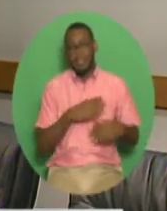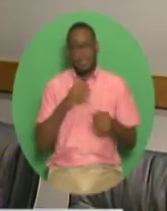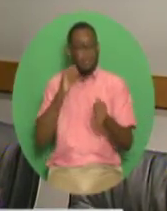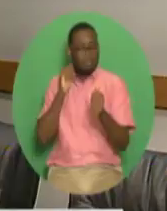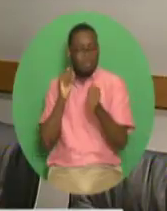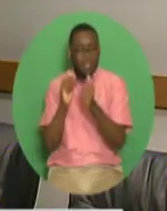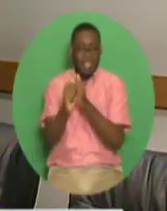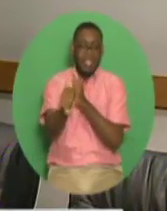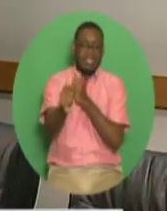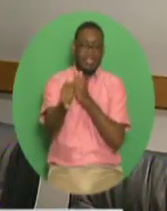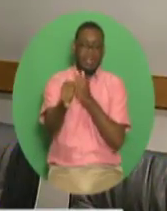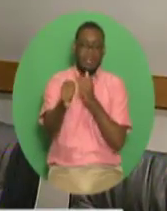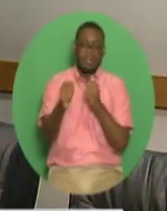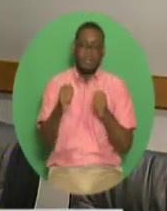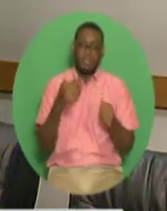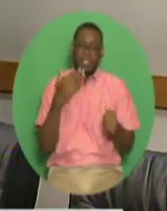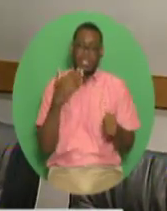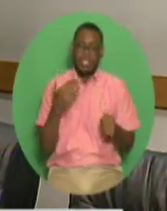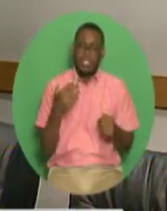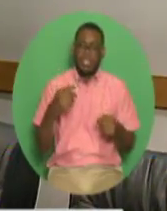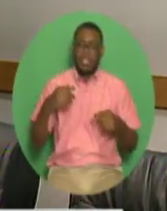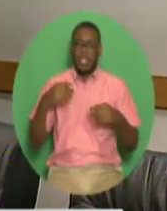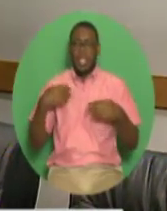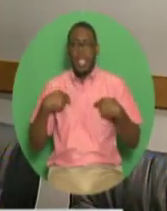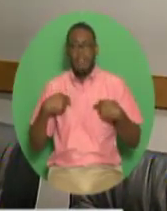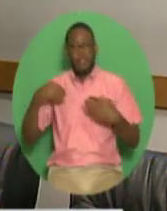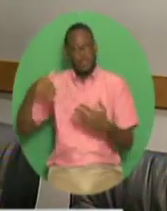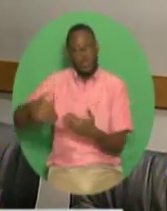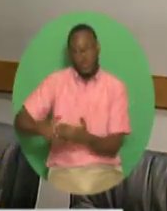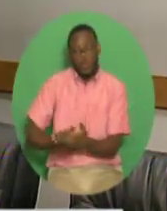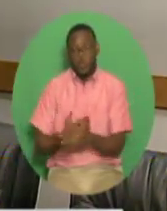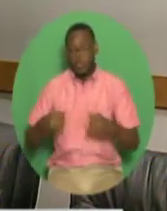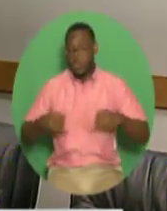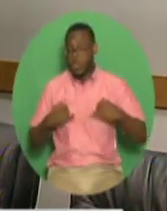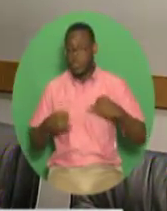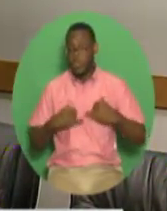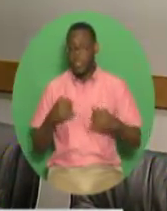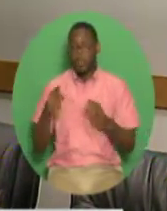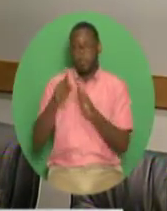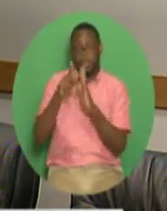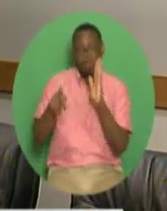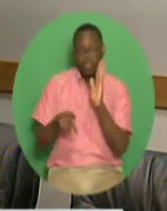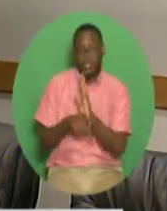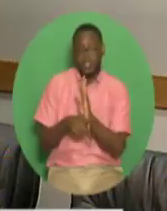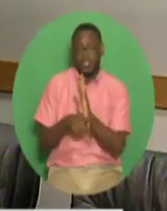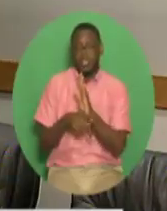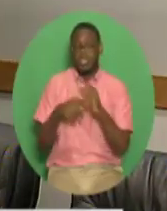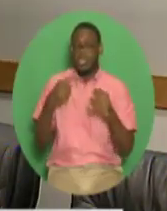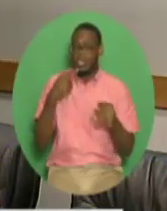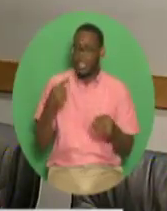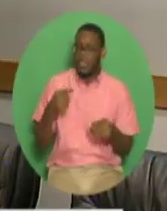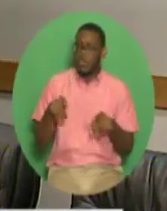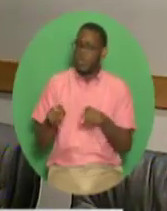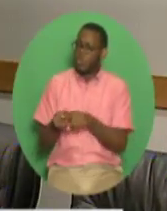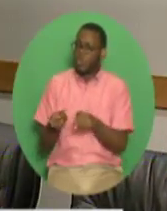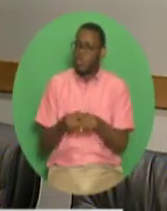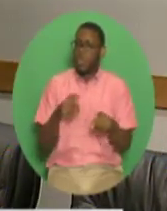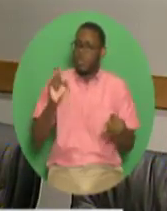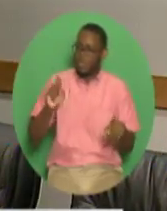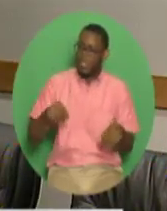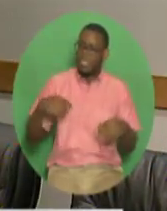had a new youth policy for the last 5 years. And the problem that we've been having with not only the youth policy, but the sports policy and other policies